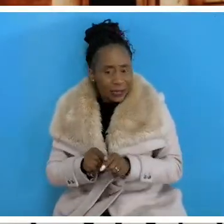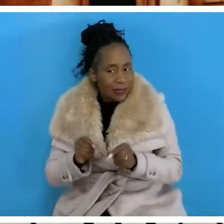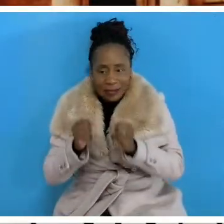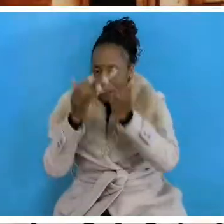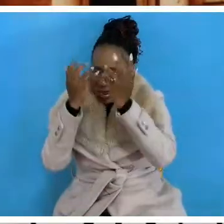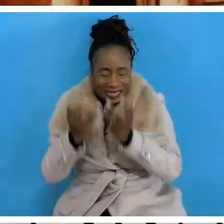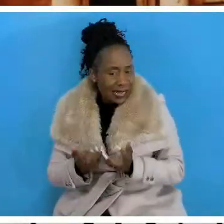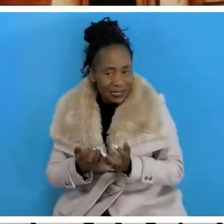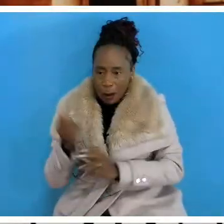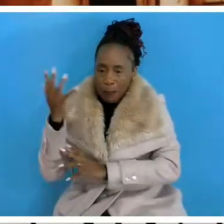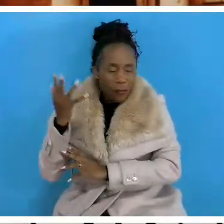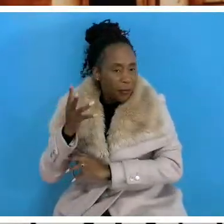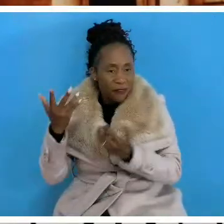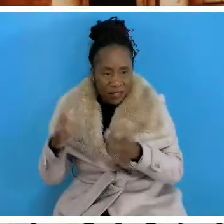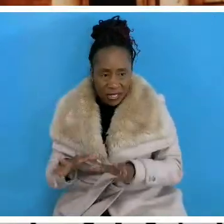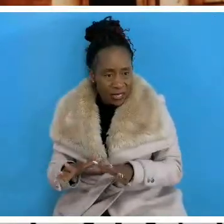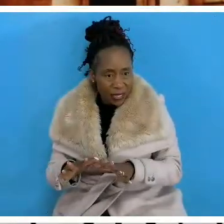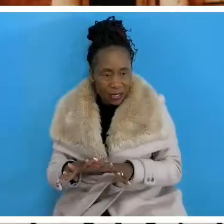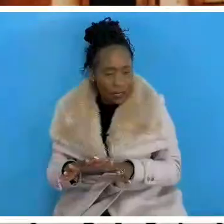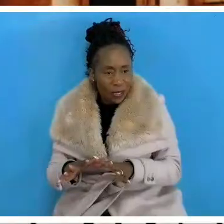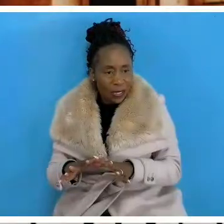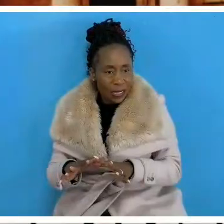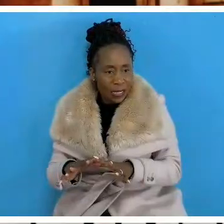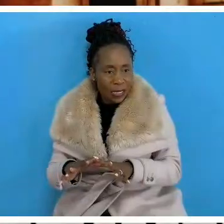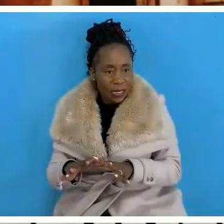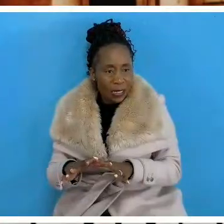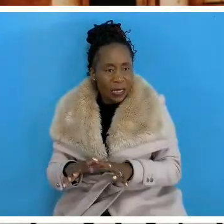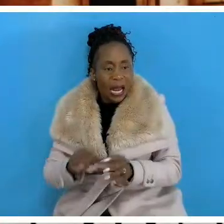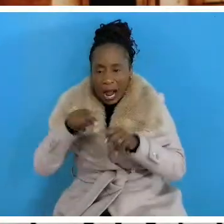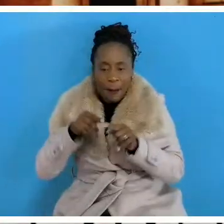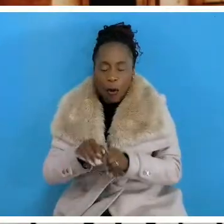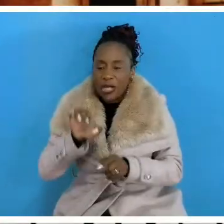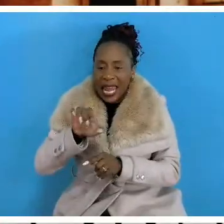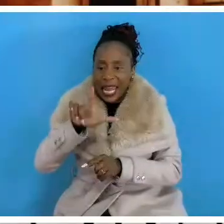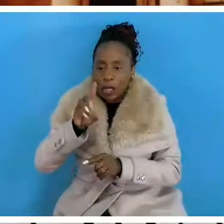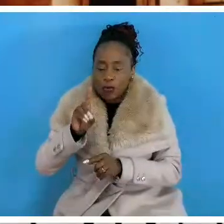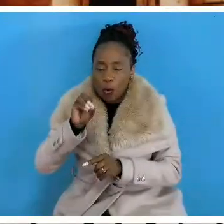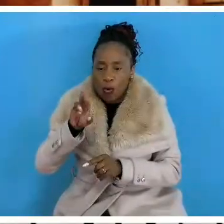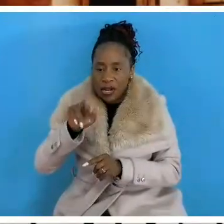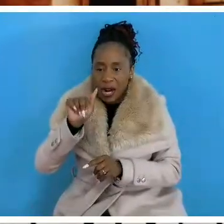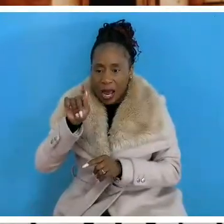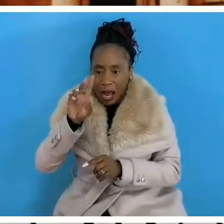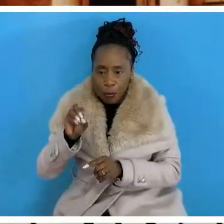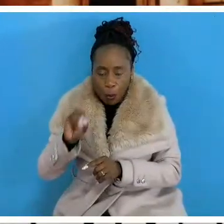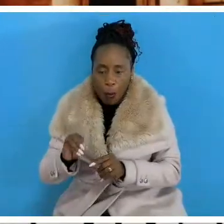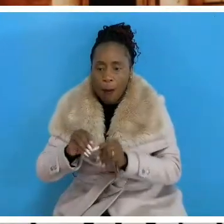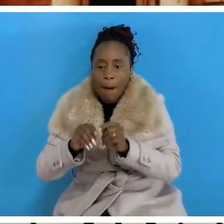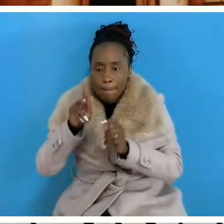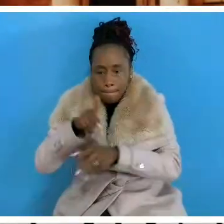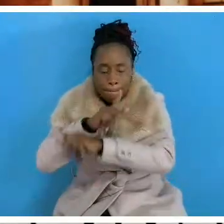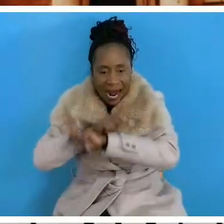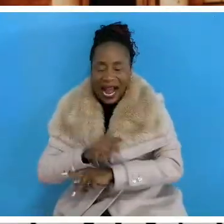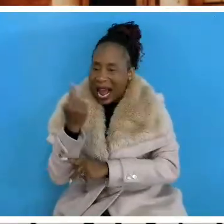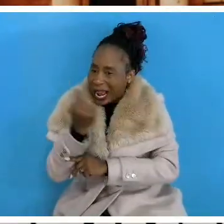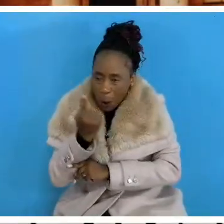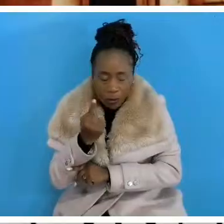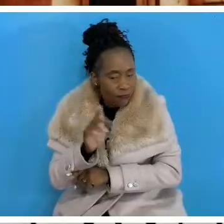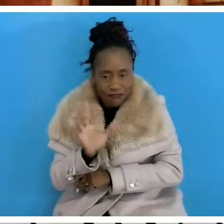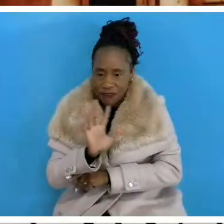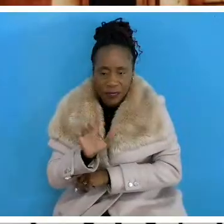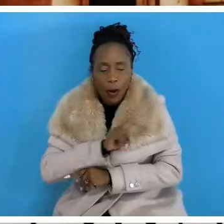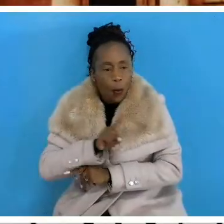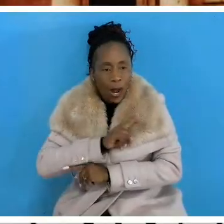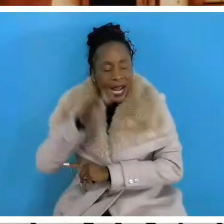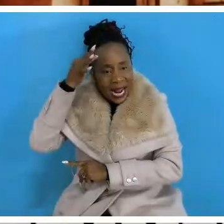presented cannot be about Eldorado Park only, because